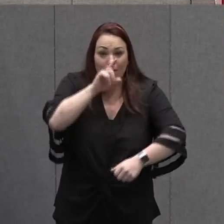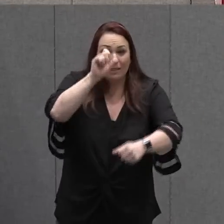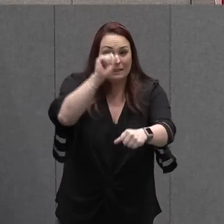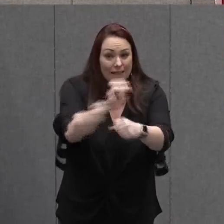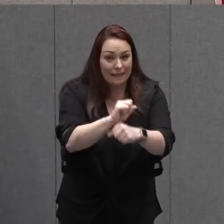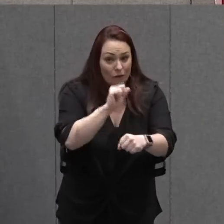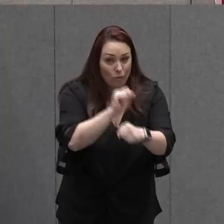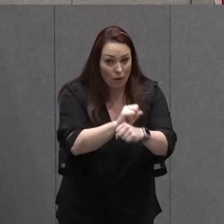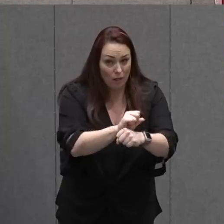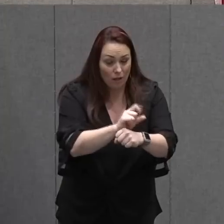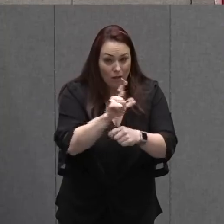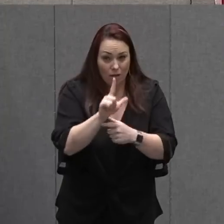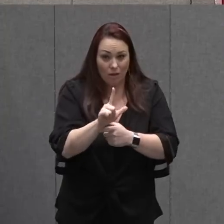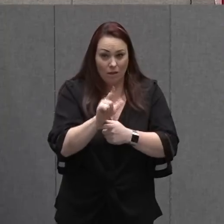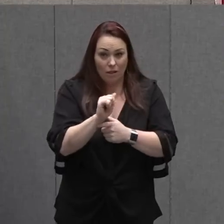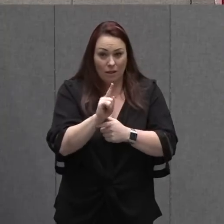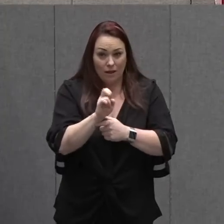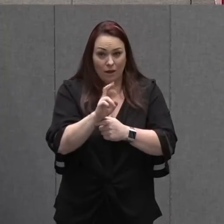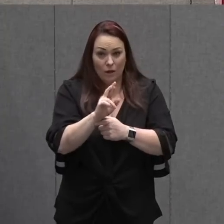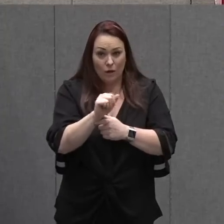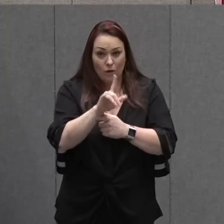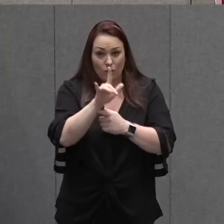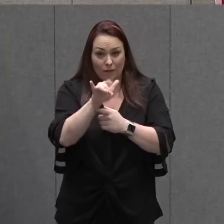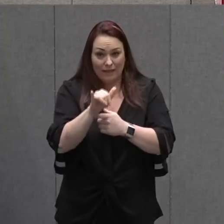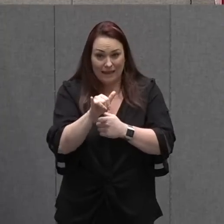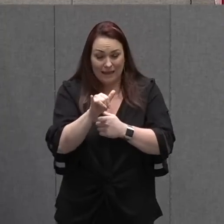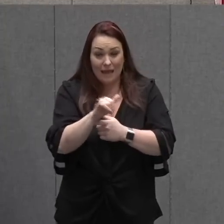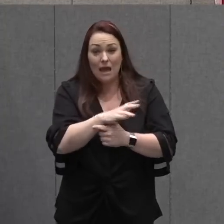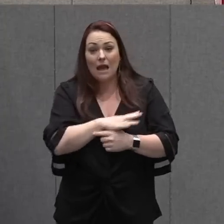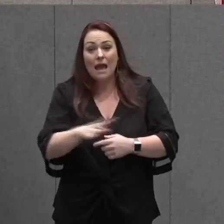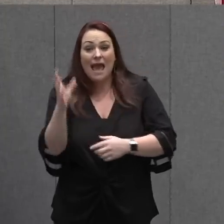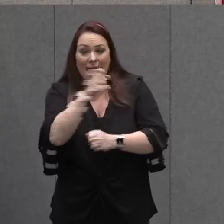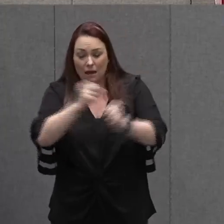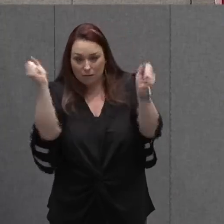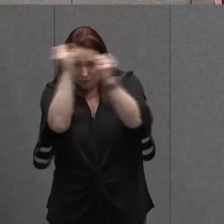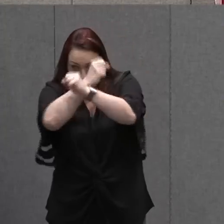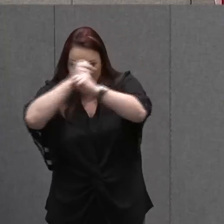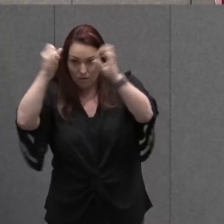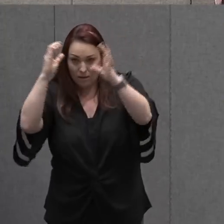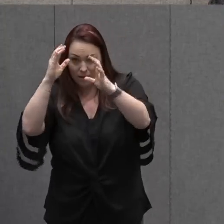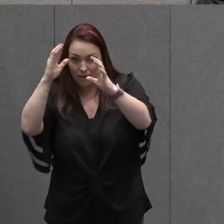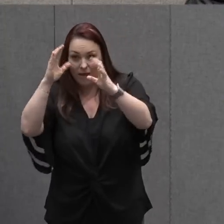Literal, figurative. Okay. Literally, figuratively.